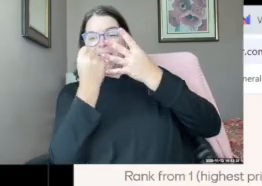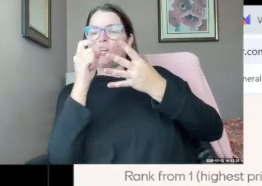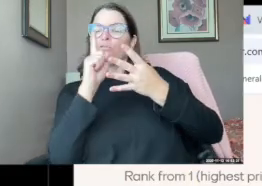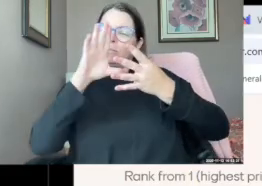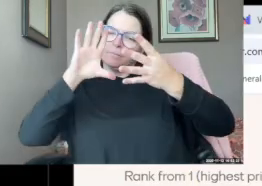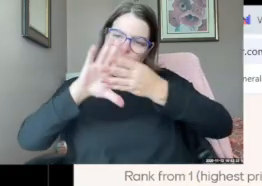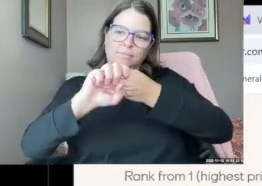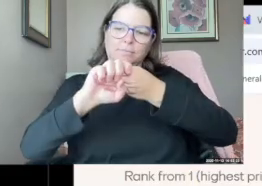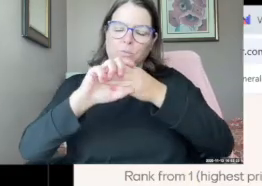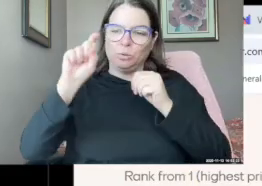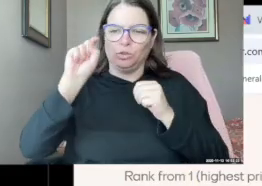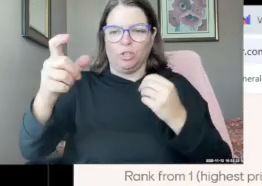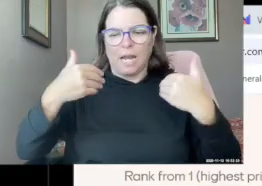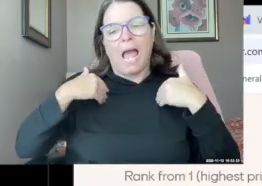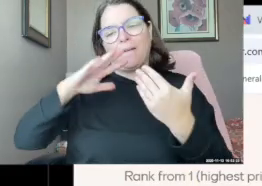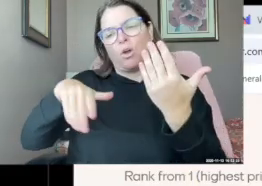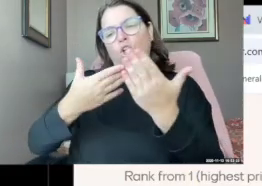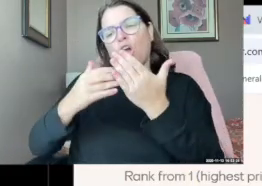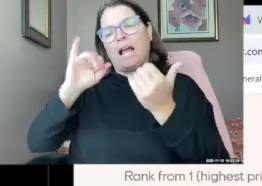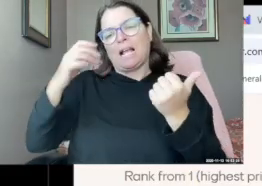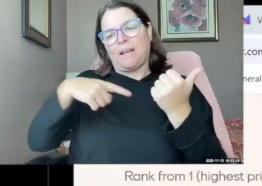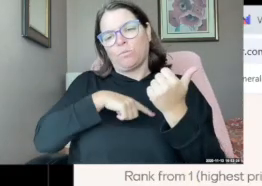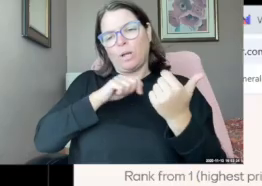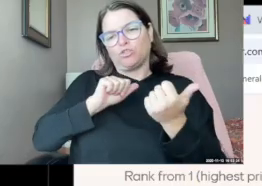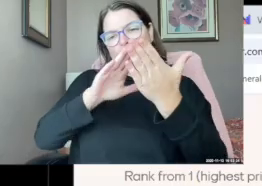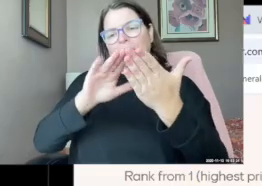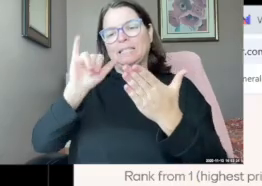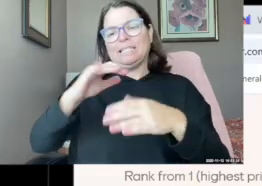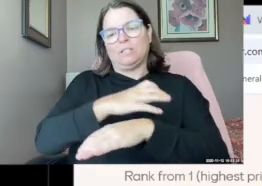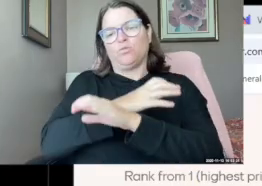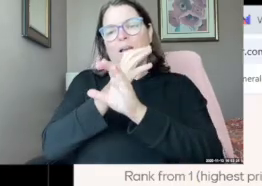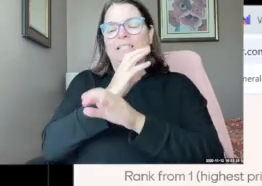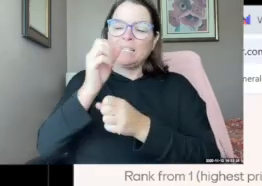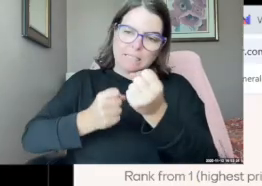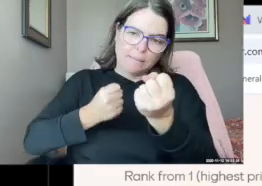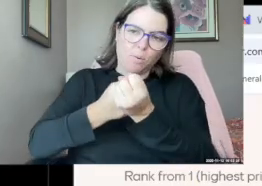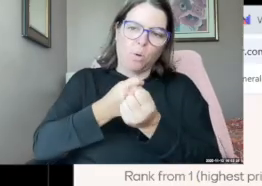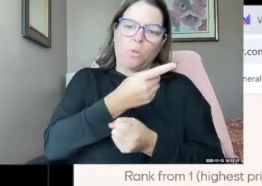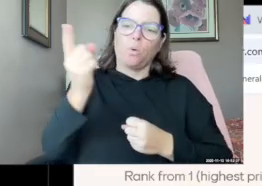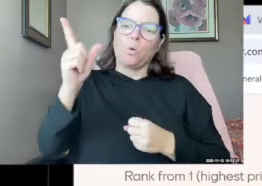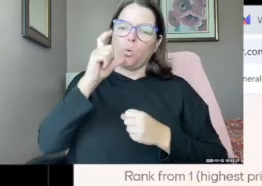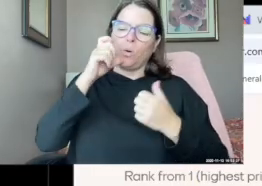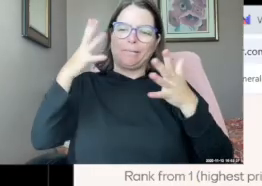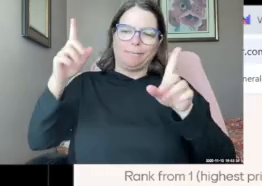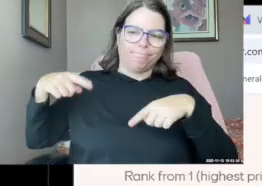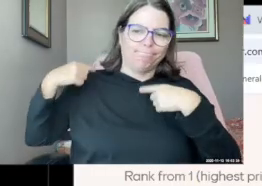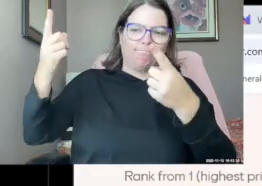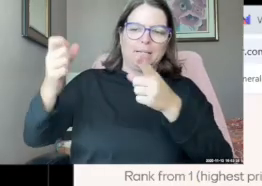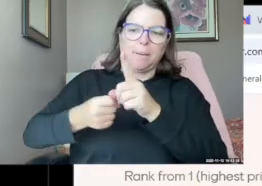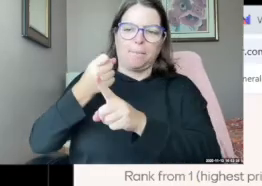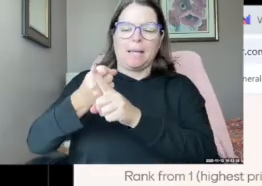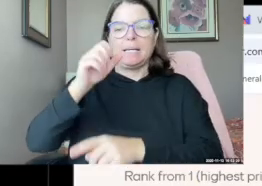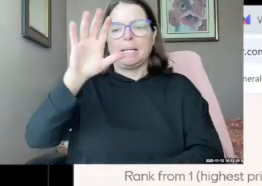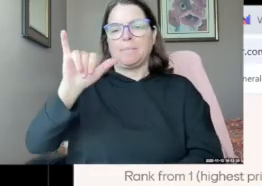wouldn't necessarily rank them. I think that they should exist in this realm if we're really going to address this crisis